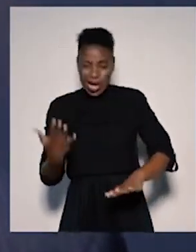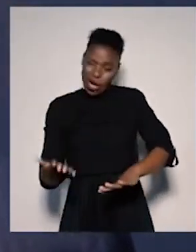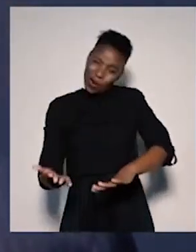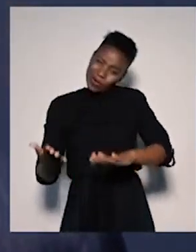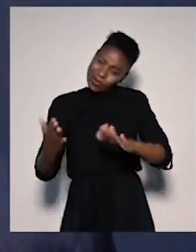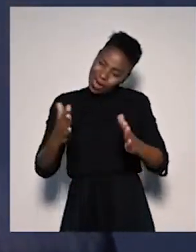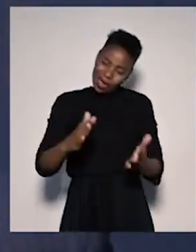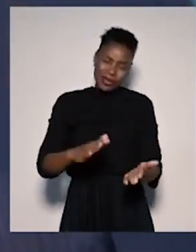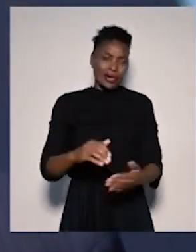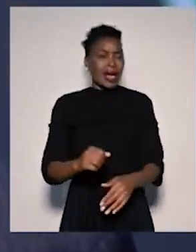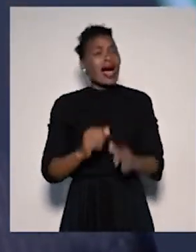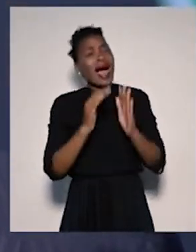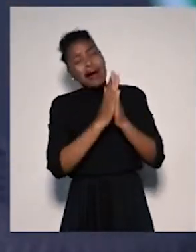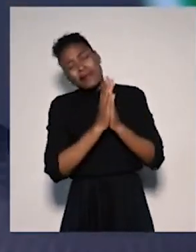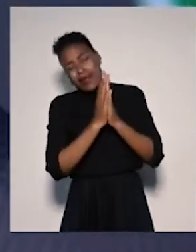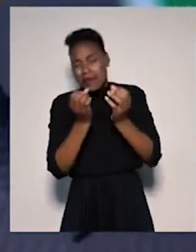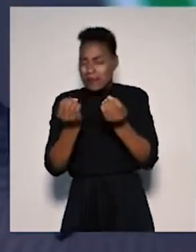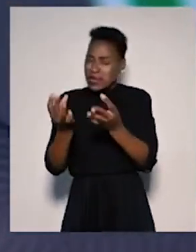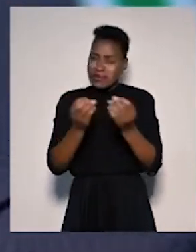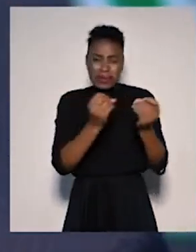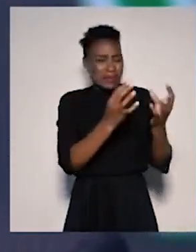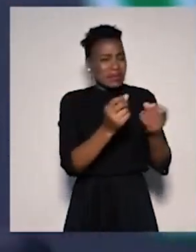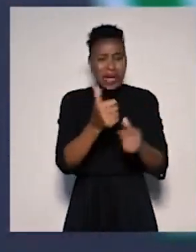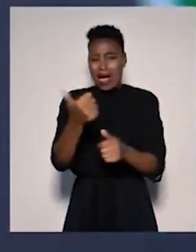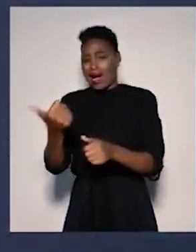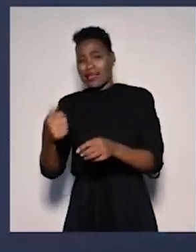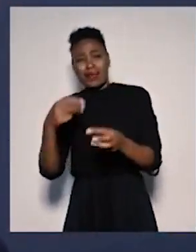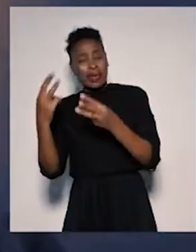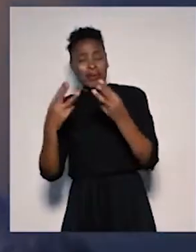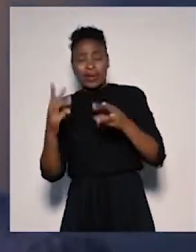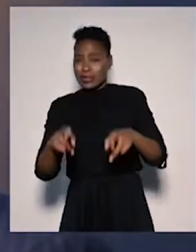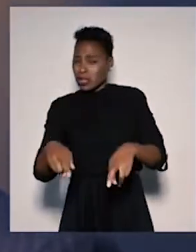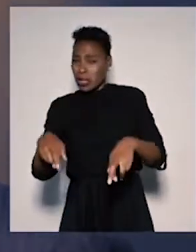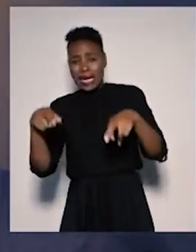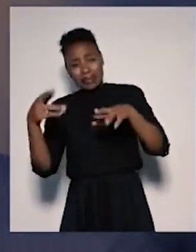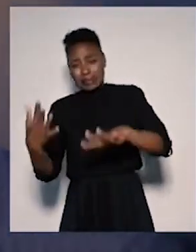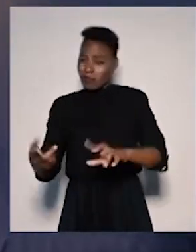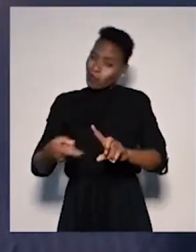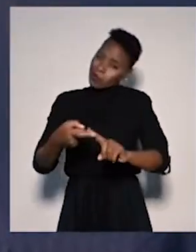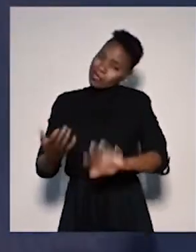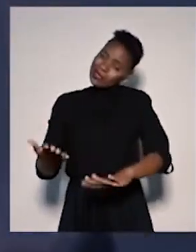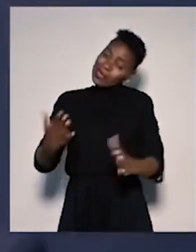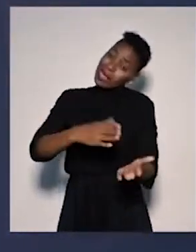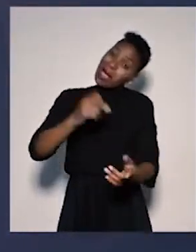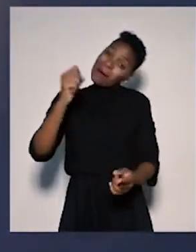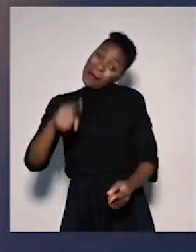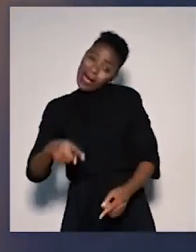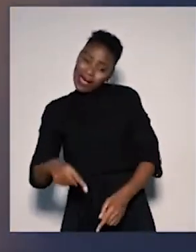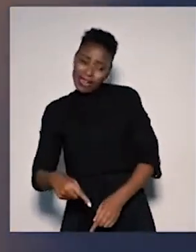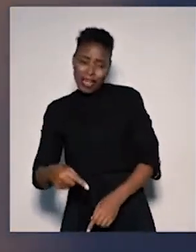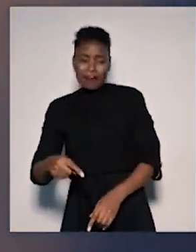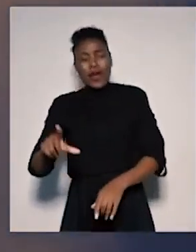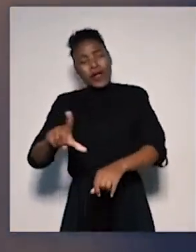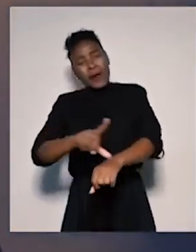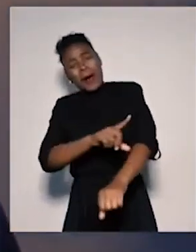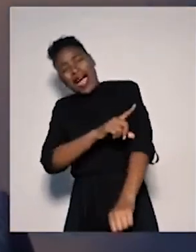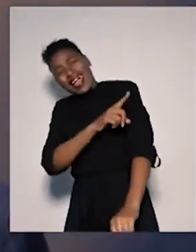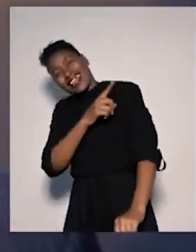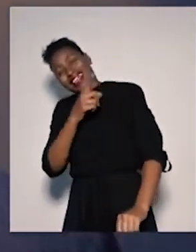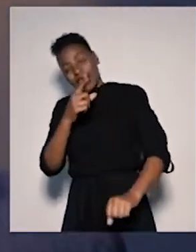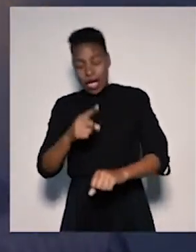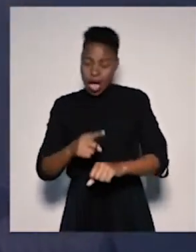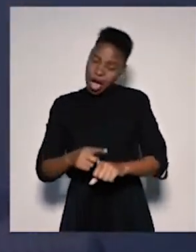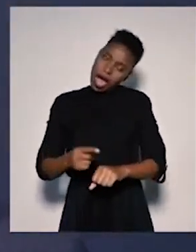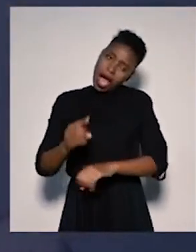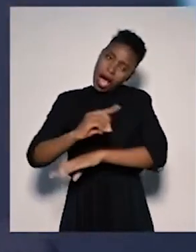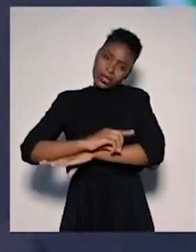God. I prayed for many other people. I didn't raise them from the dead, but I was able to ask for longer days. God said, no,